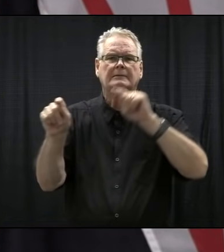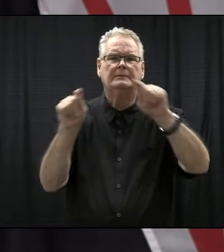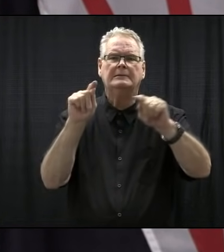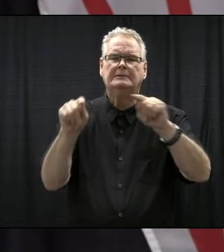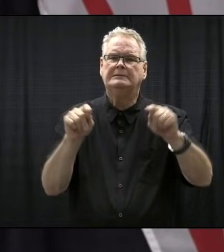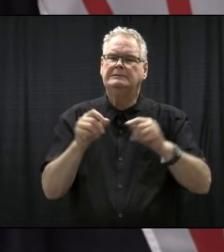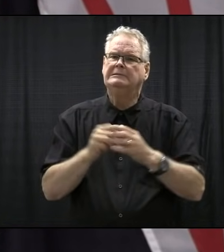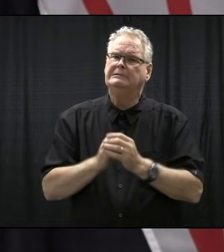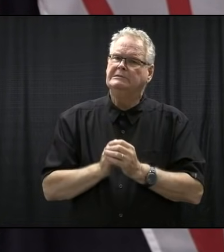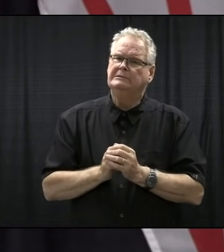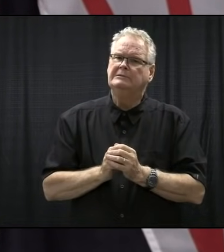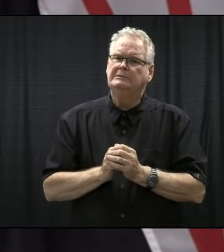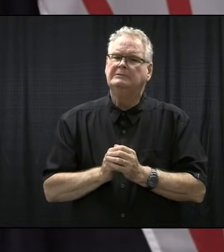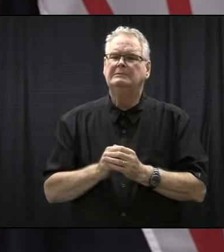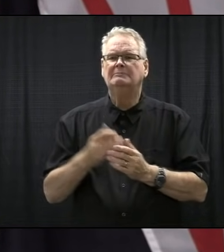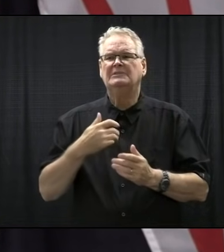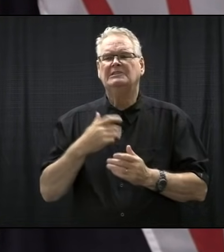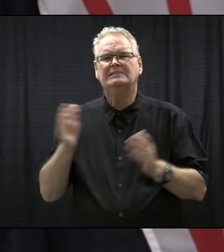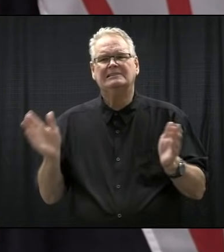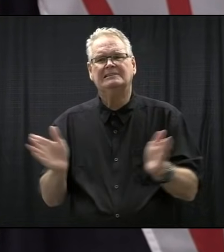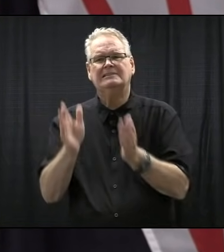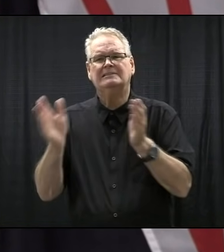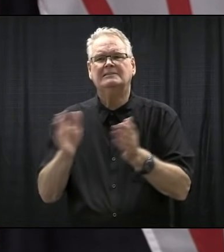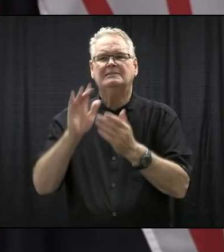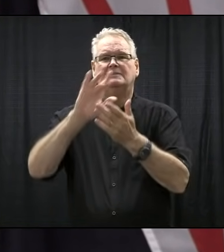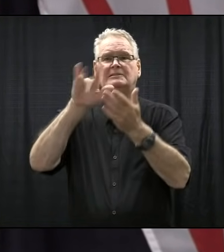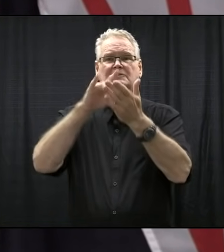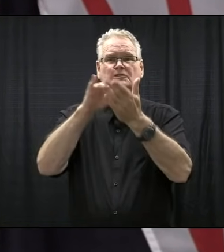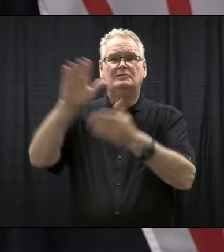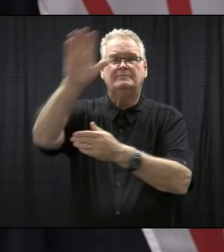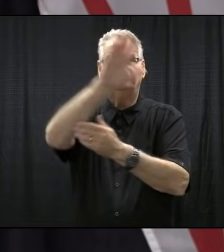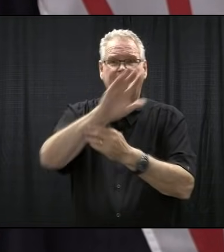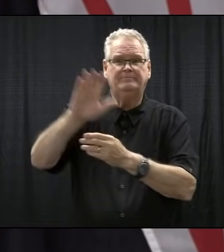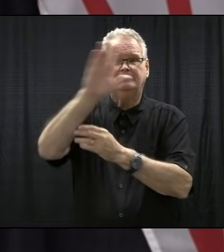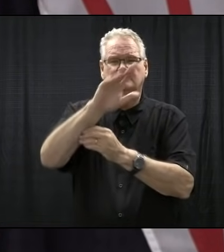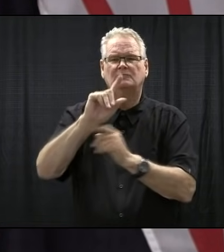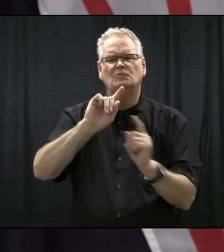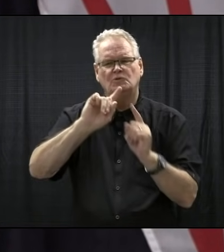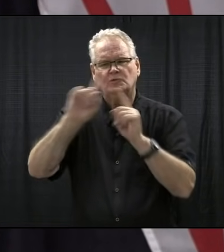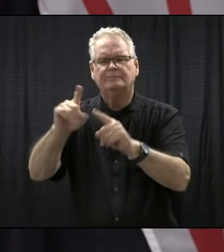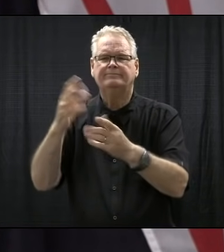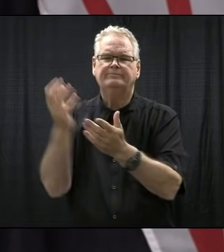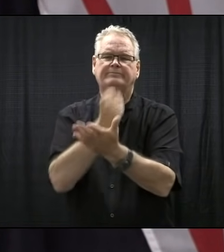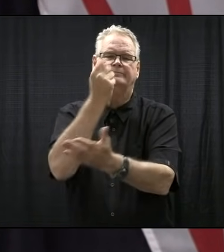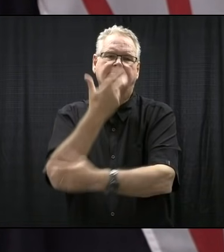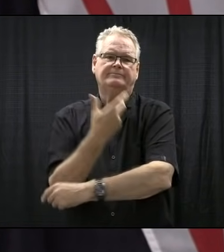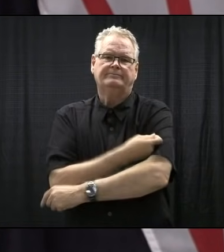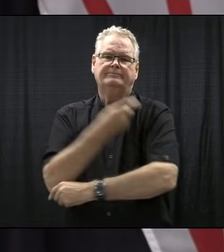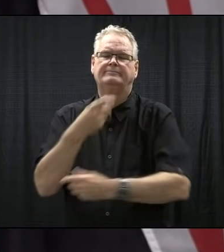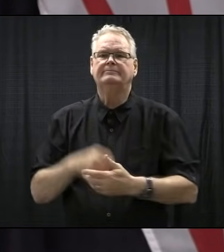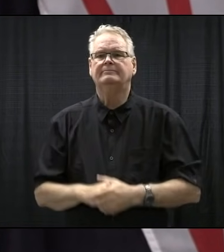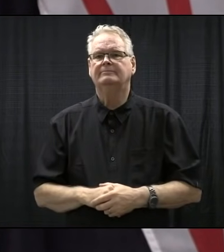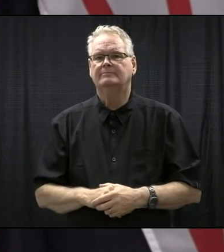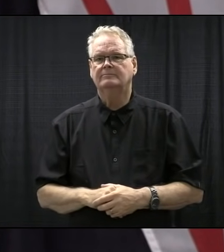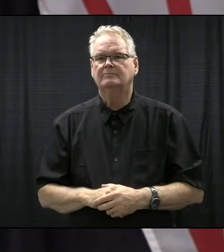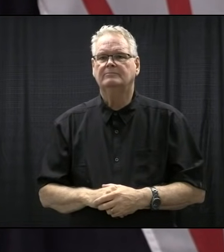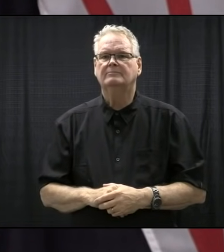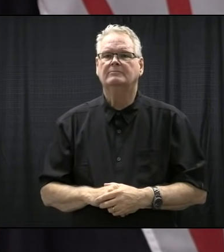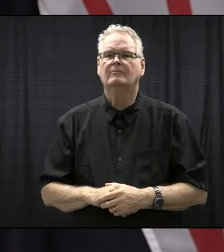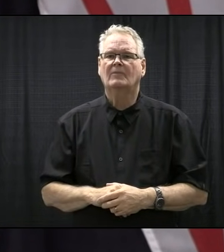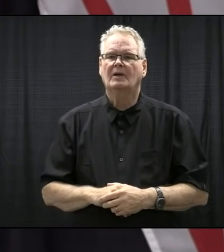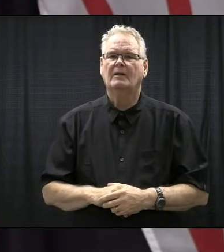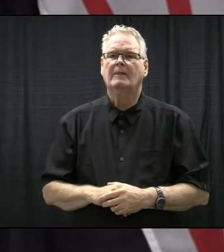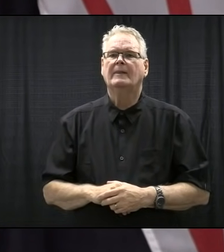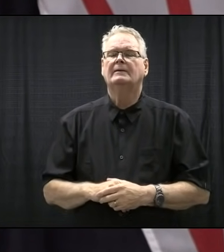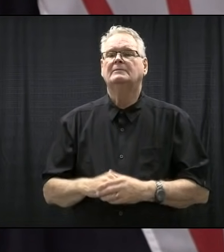more to come. Dr. Fitzgerald referenced trusted sources of information, which have become